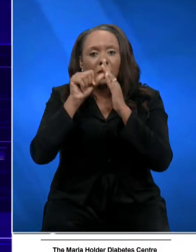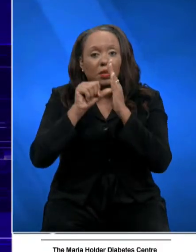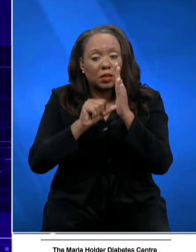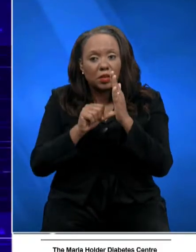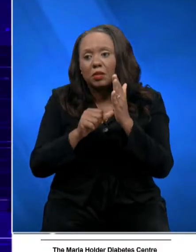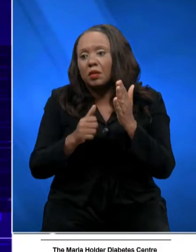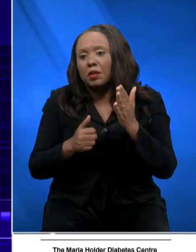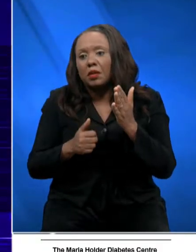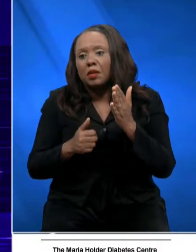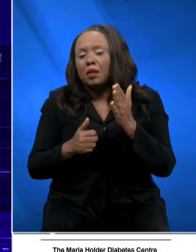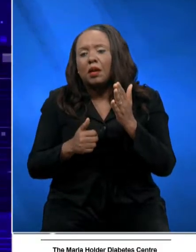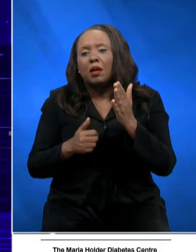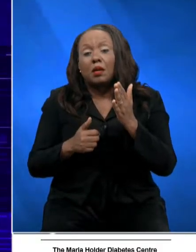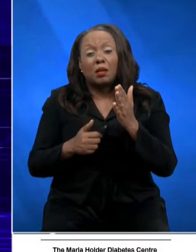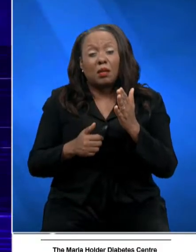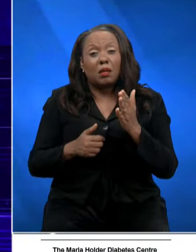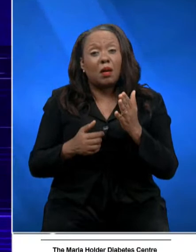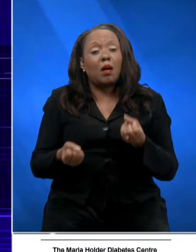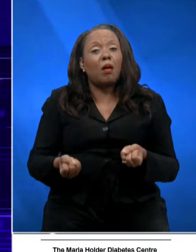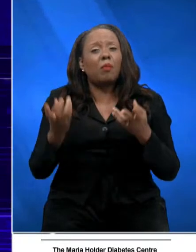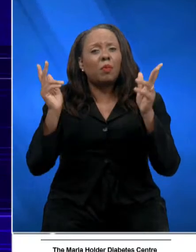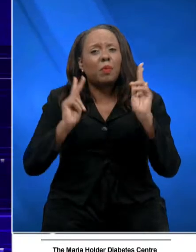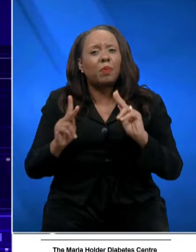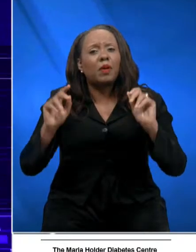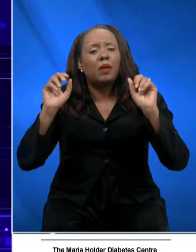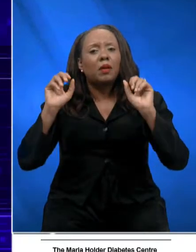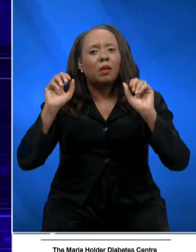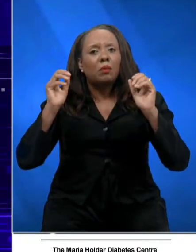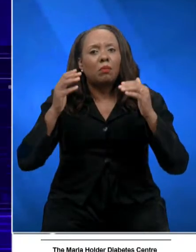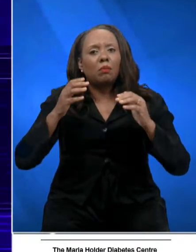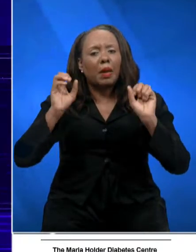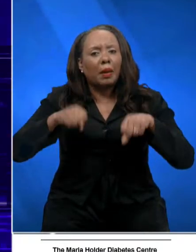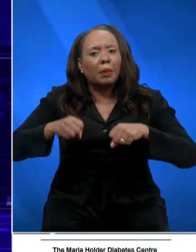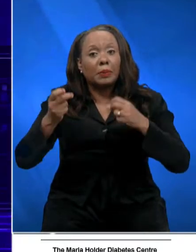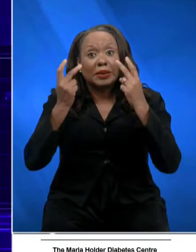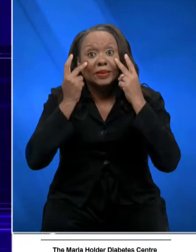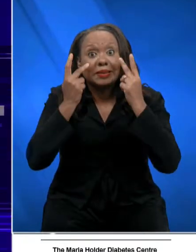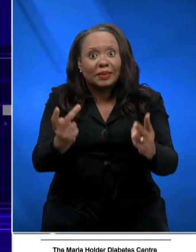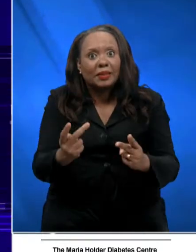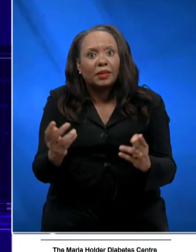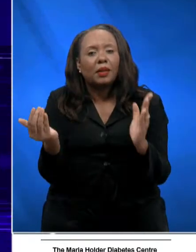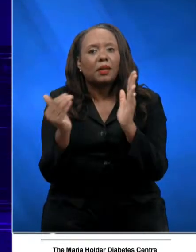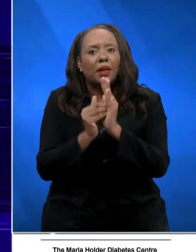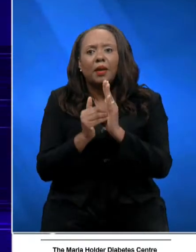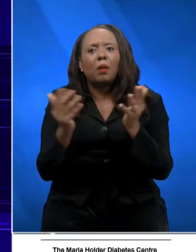of retaining your vision when it's that bad in diabetes?